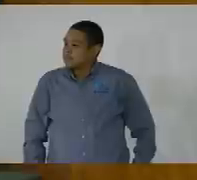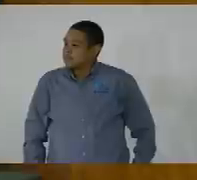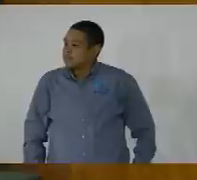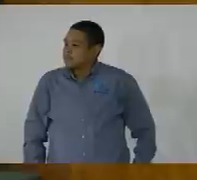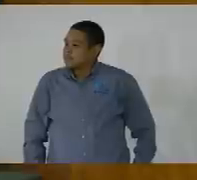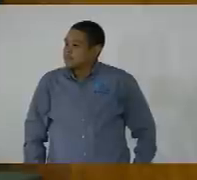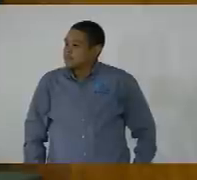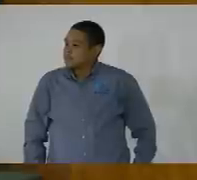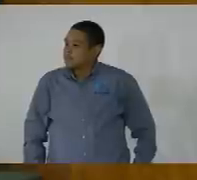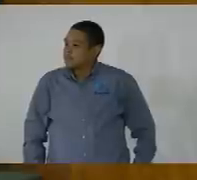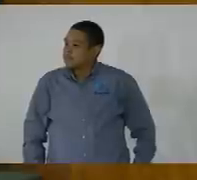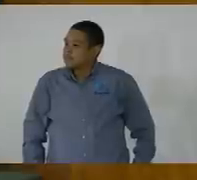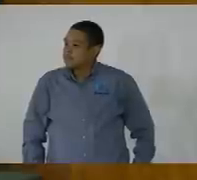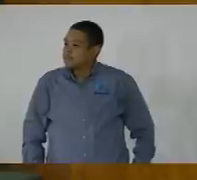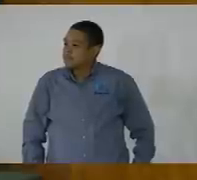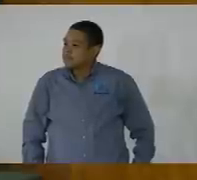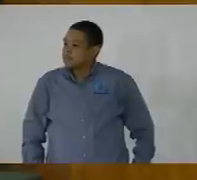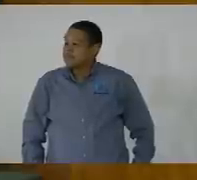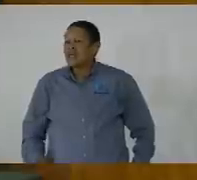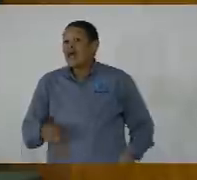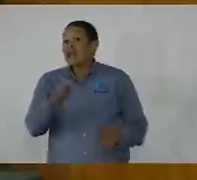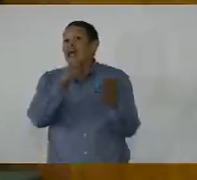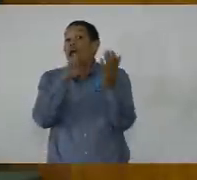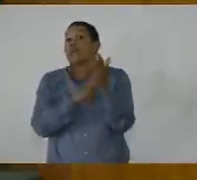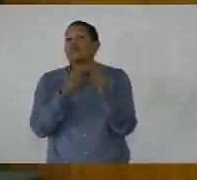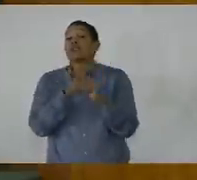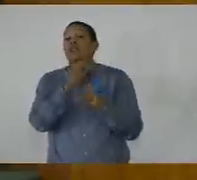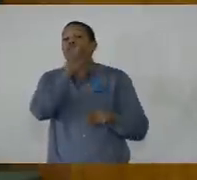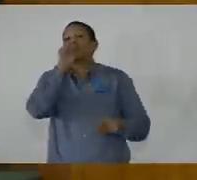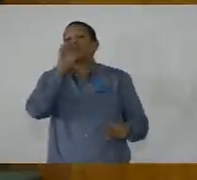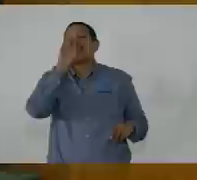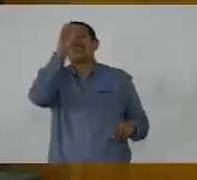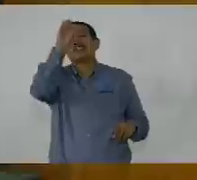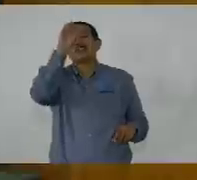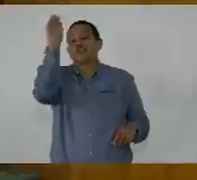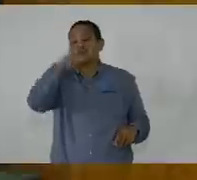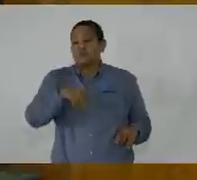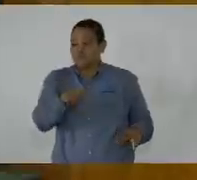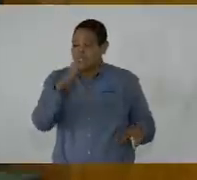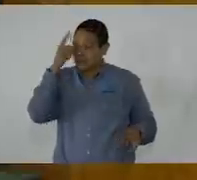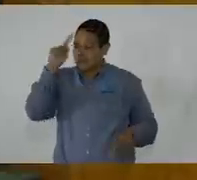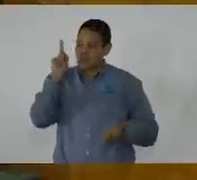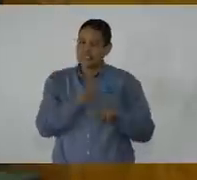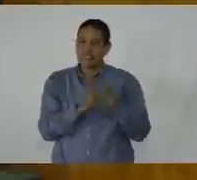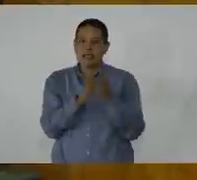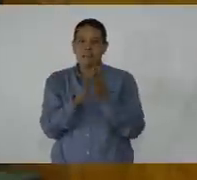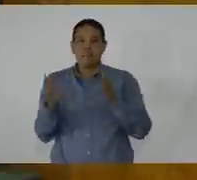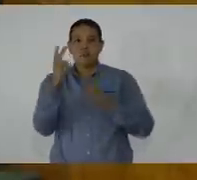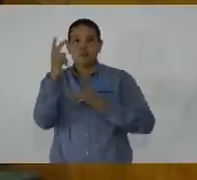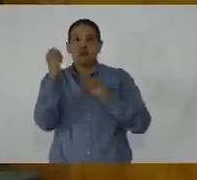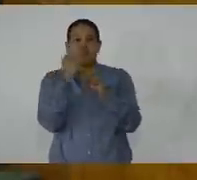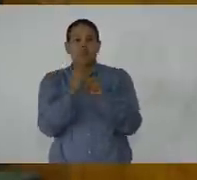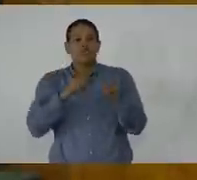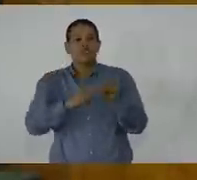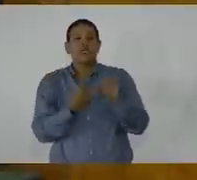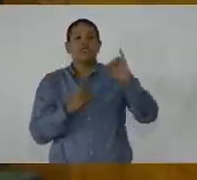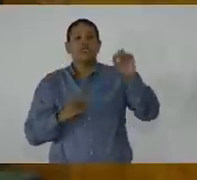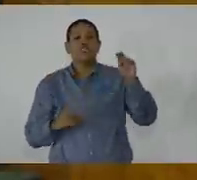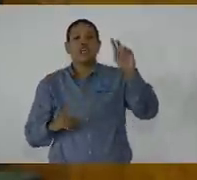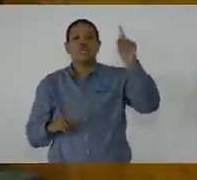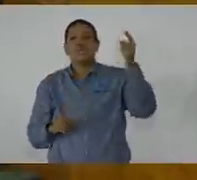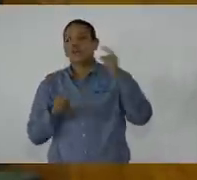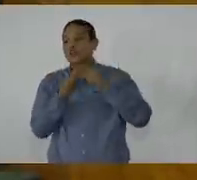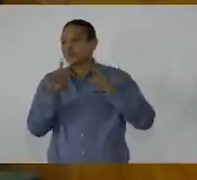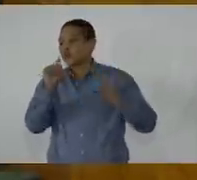and the application of a rate of 0% for a period of 2 years beginning January 1st,